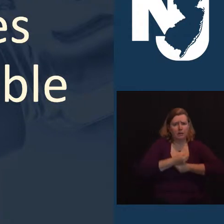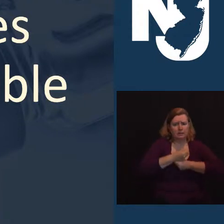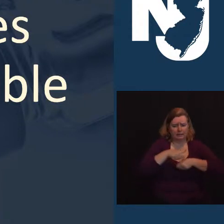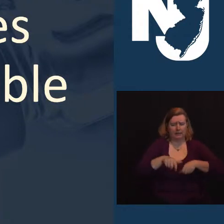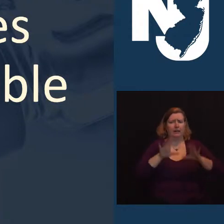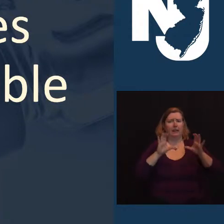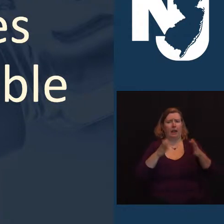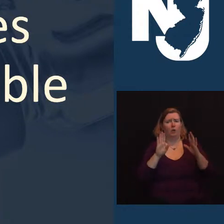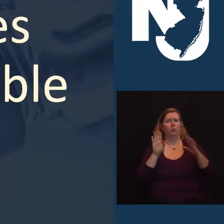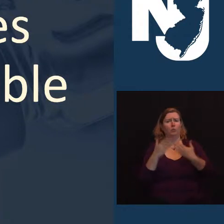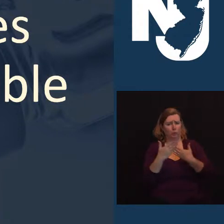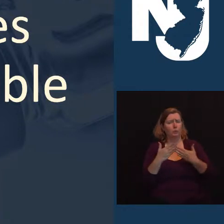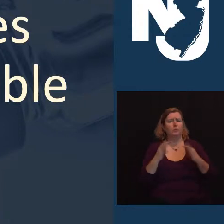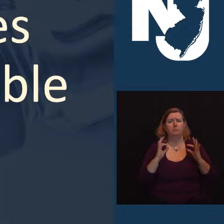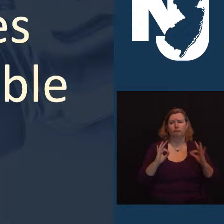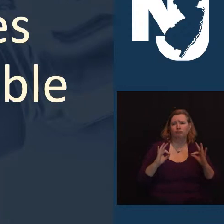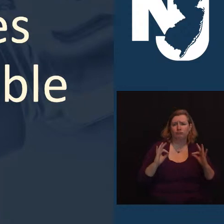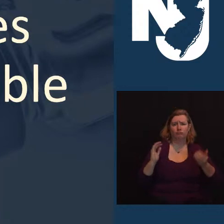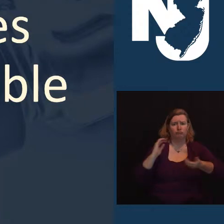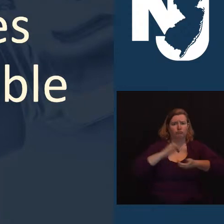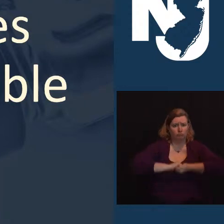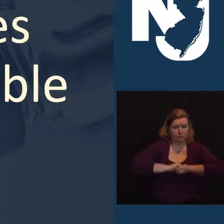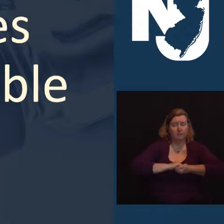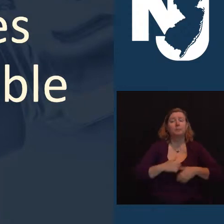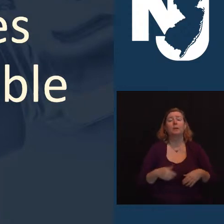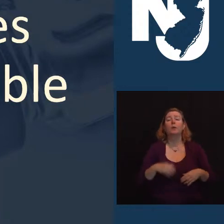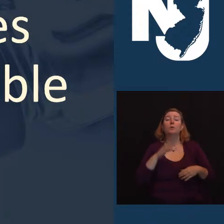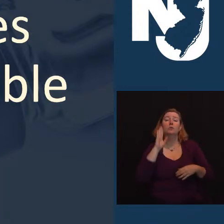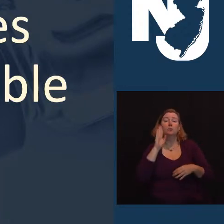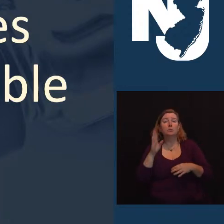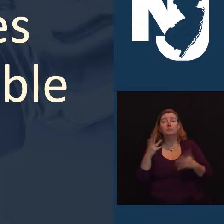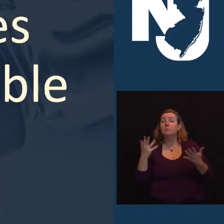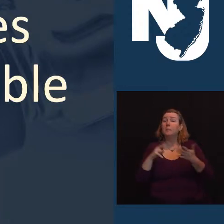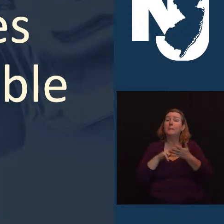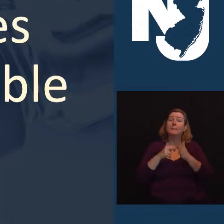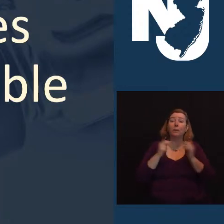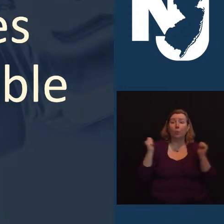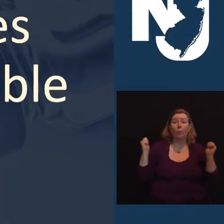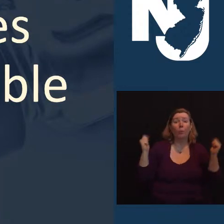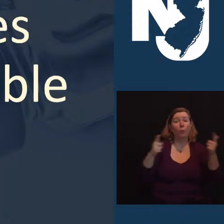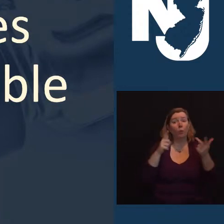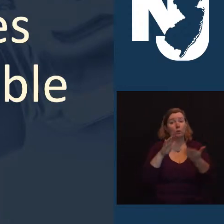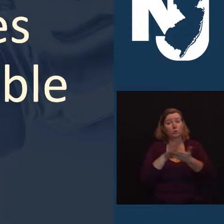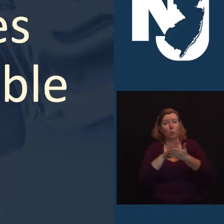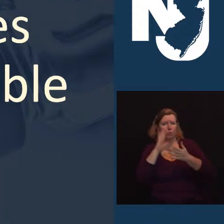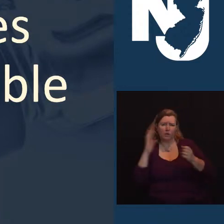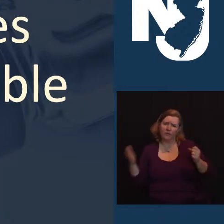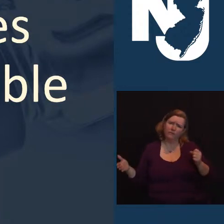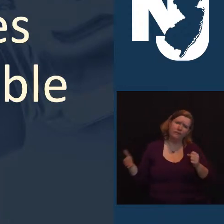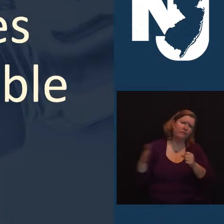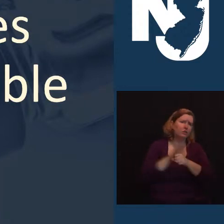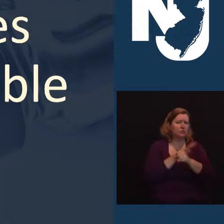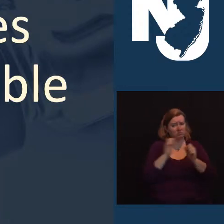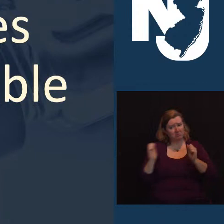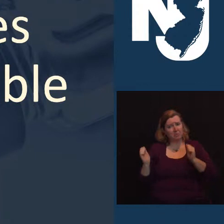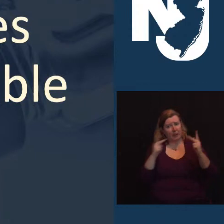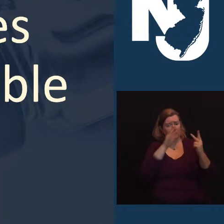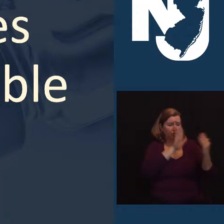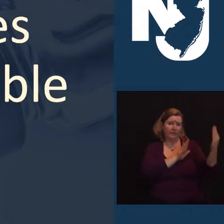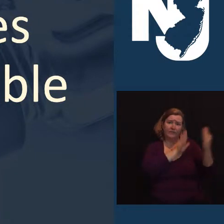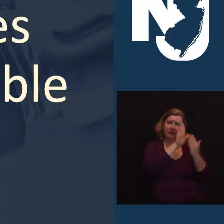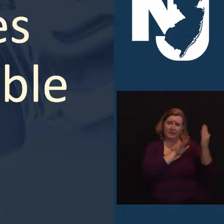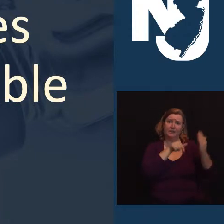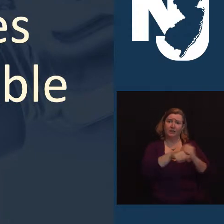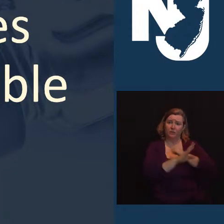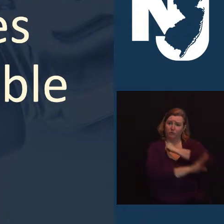this year. And it will set us up for every school to be fully back for in-person instruction in September. It will also